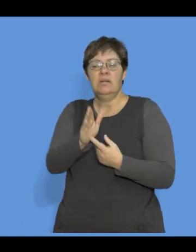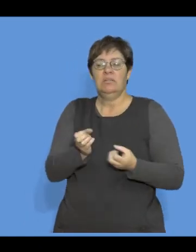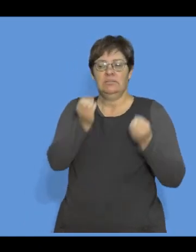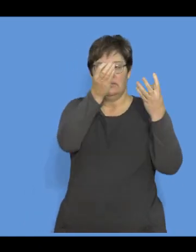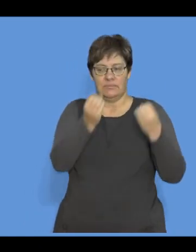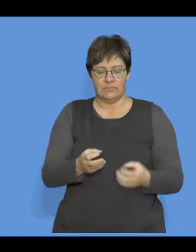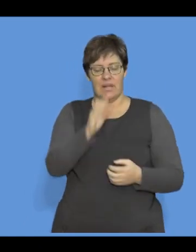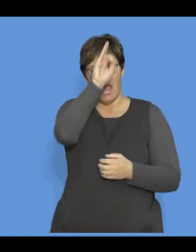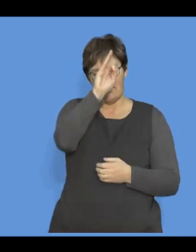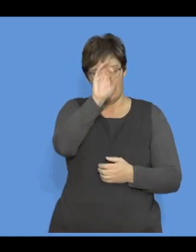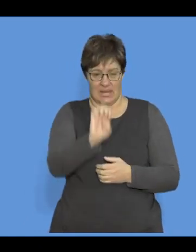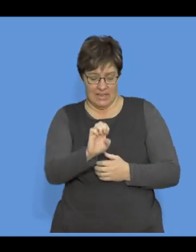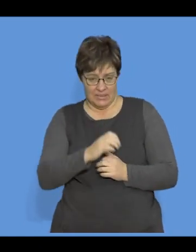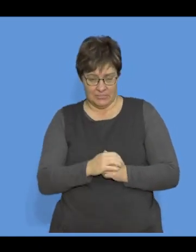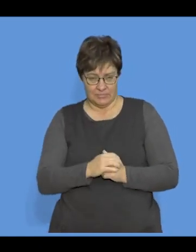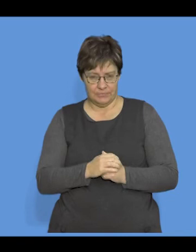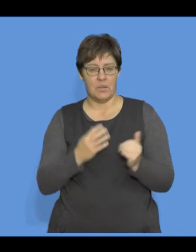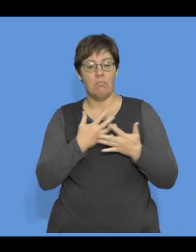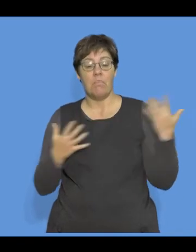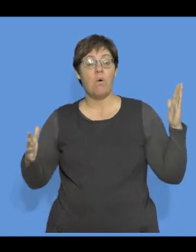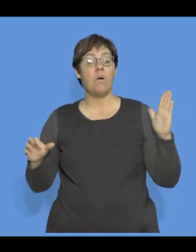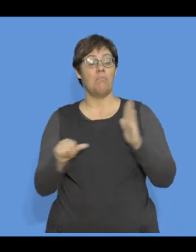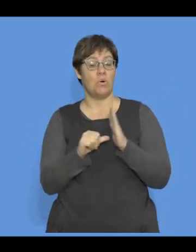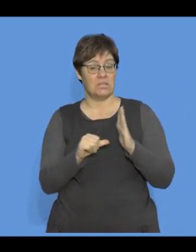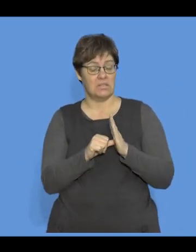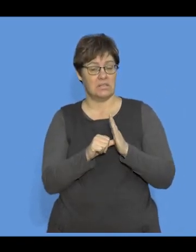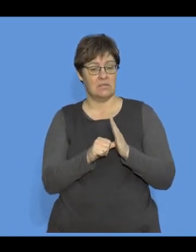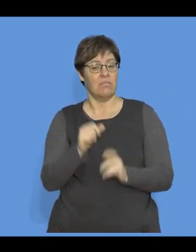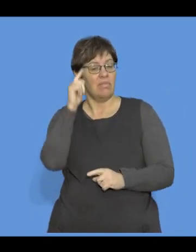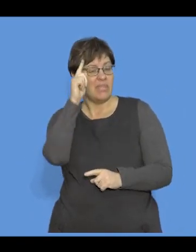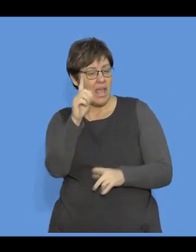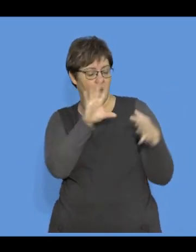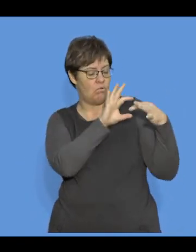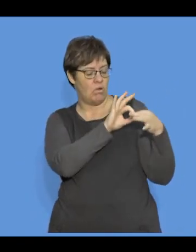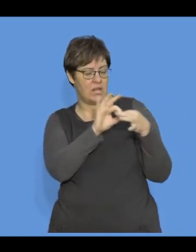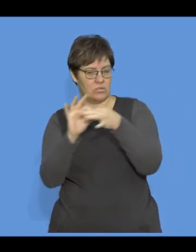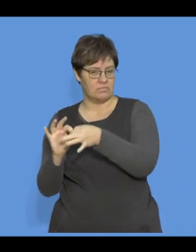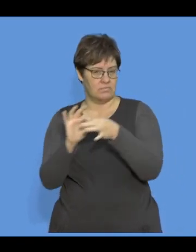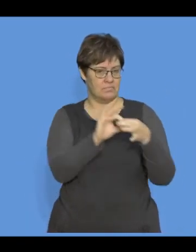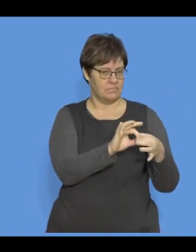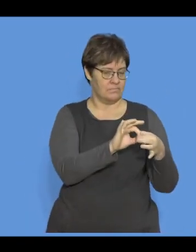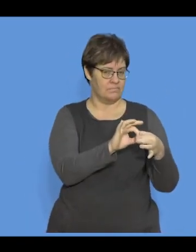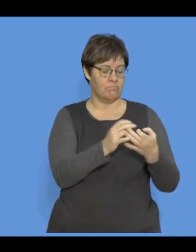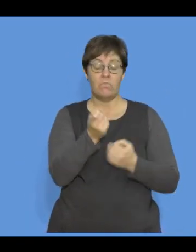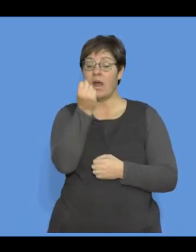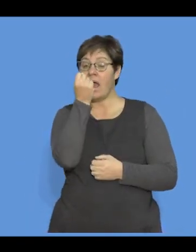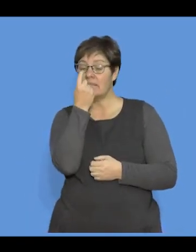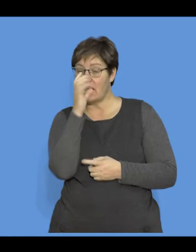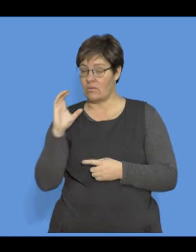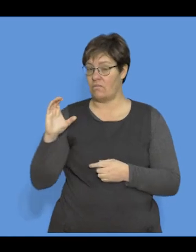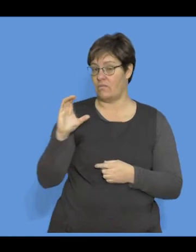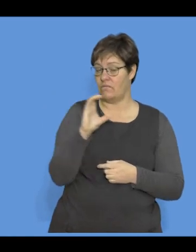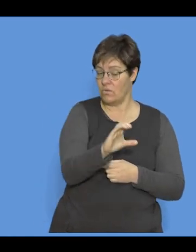did previously. The most important thing here is thinking about relationships and understand that force